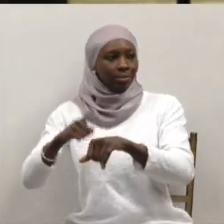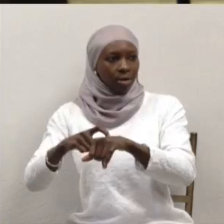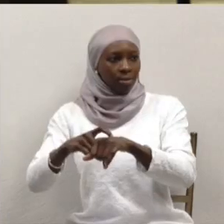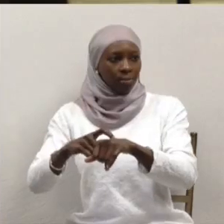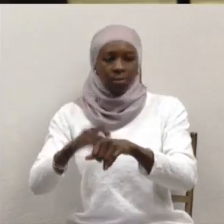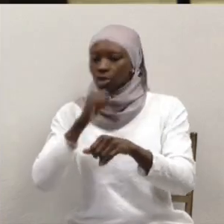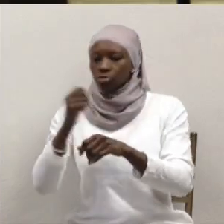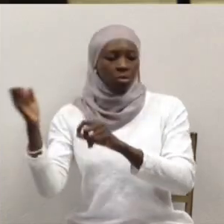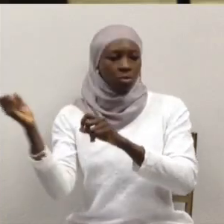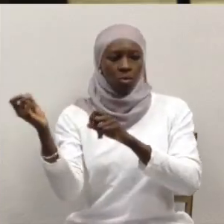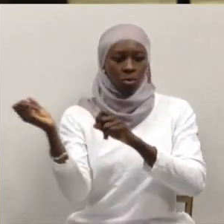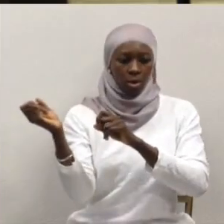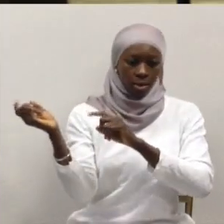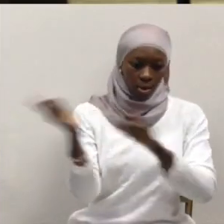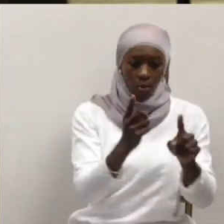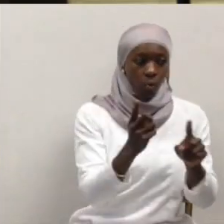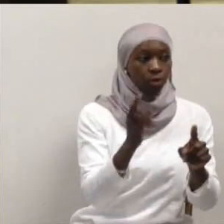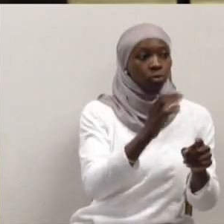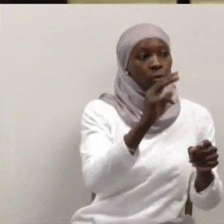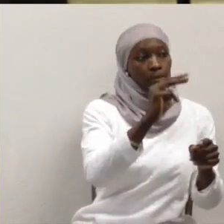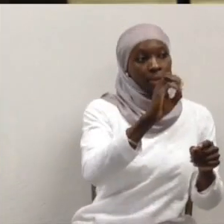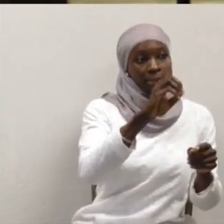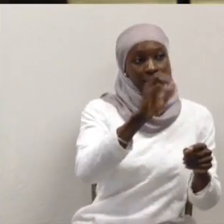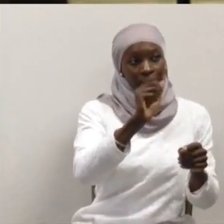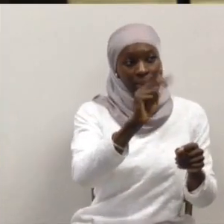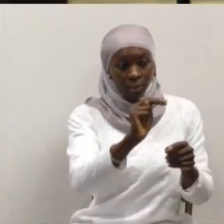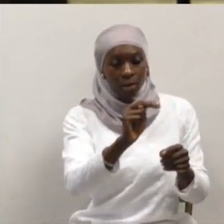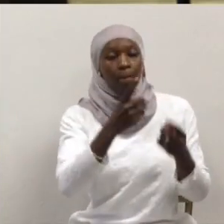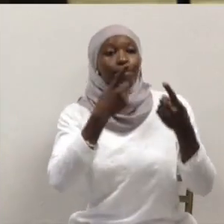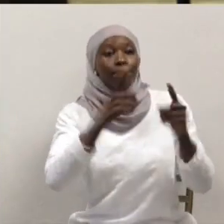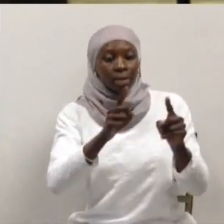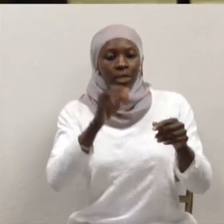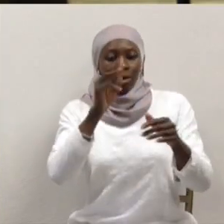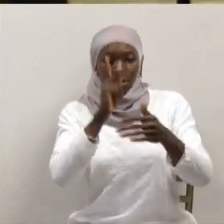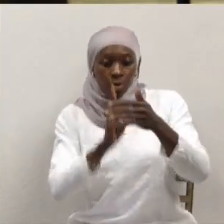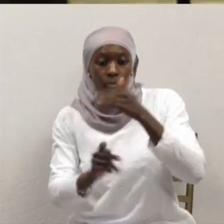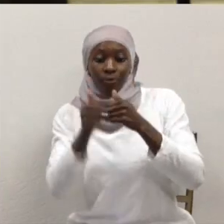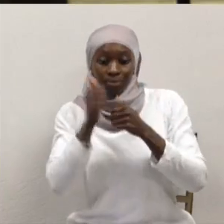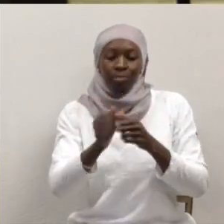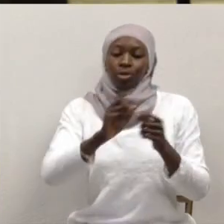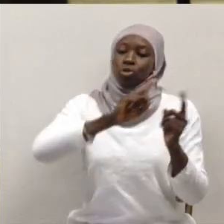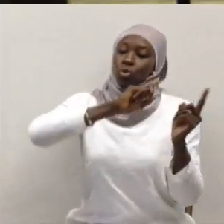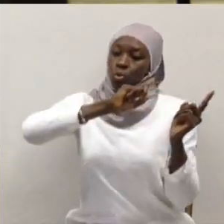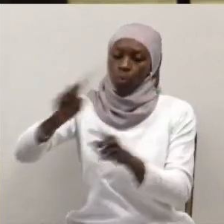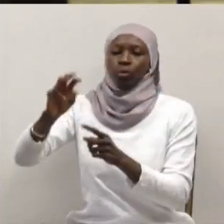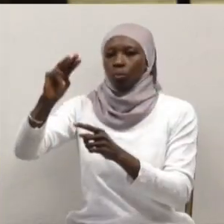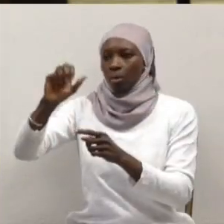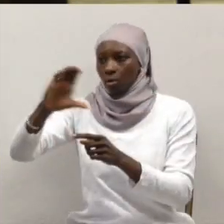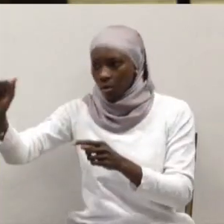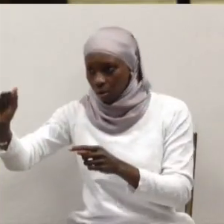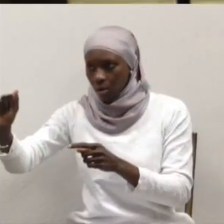to Medina. Muhammad is going to Mecca, and as such, he is more likely to fail. When you travel